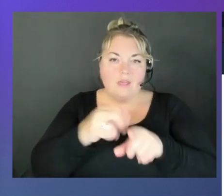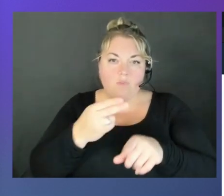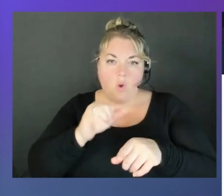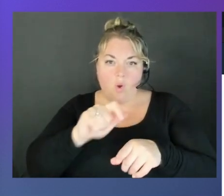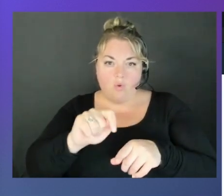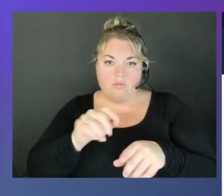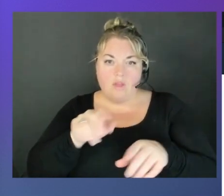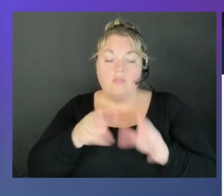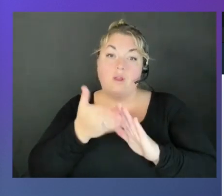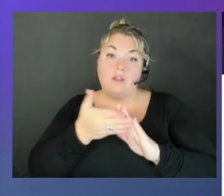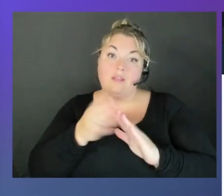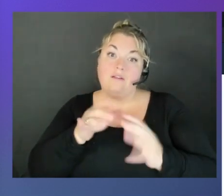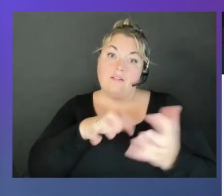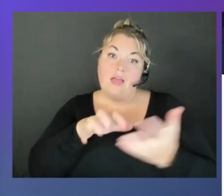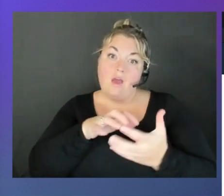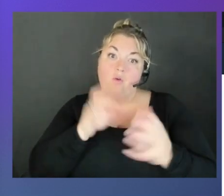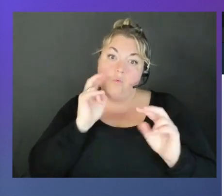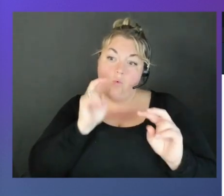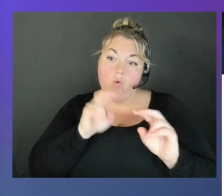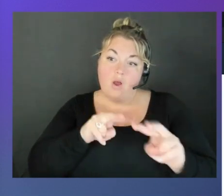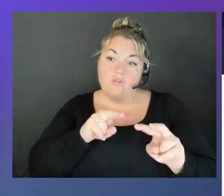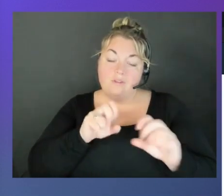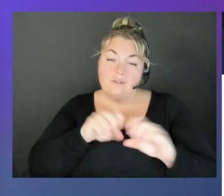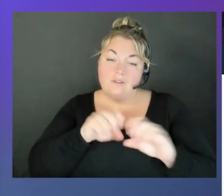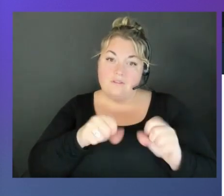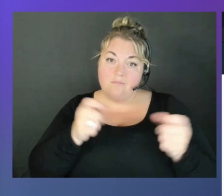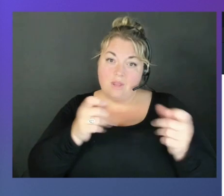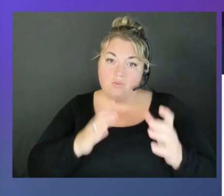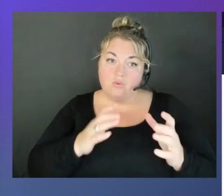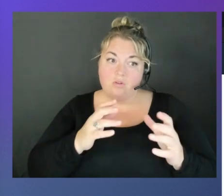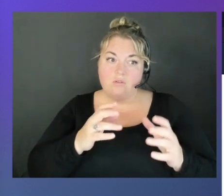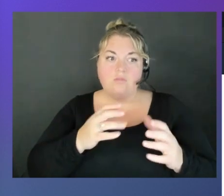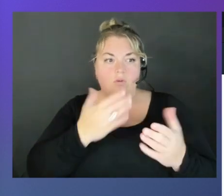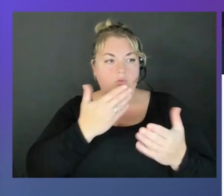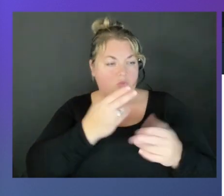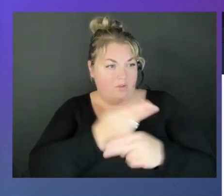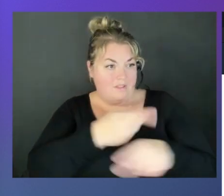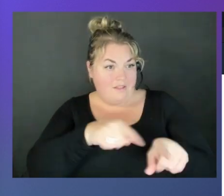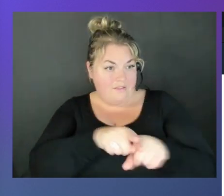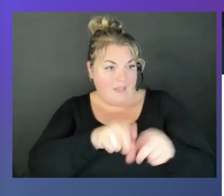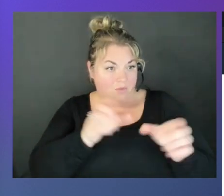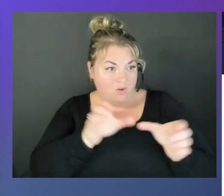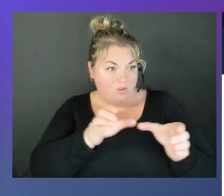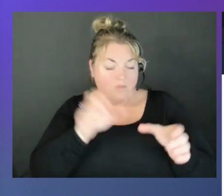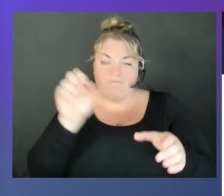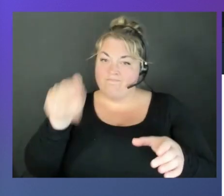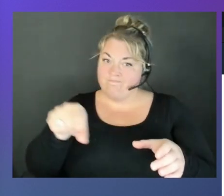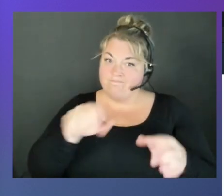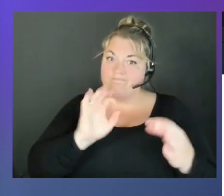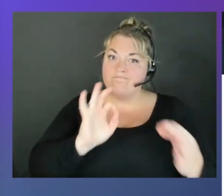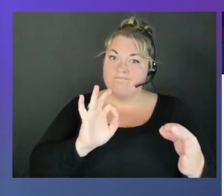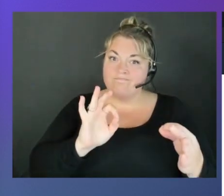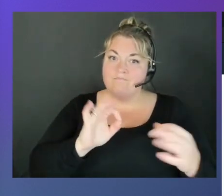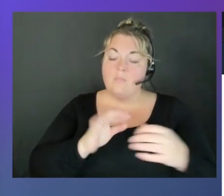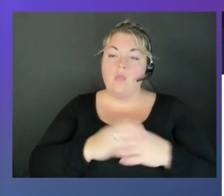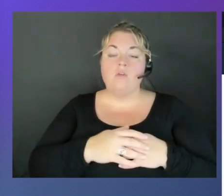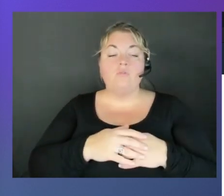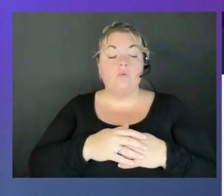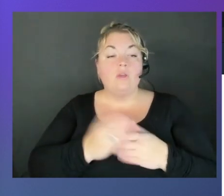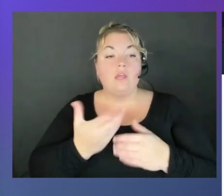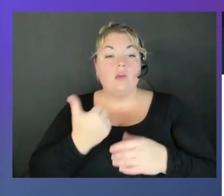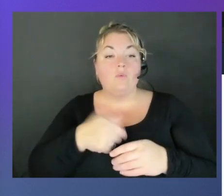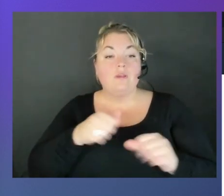Systems Manager. So it's well managed. Using those same credentials? Using those same credentials, yeah. Oh, perfect. So here we can see